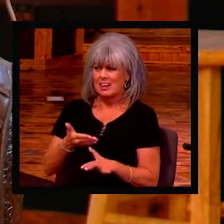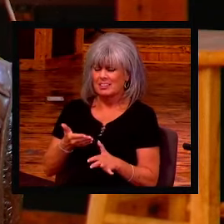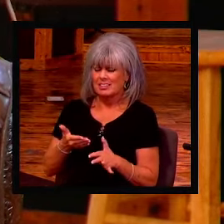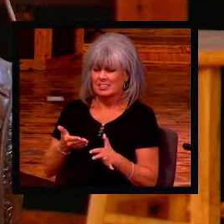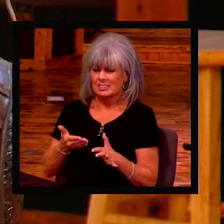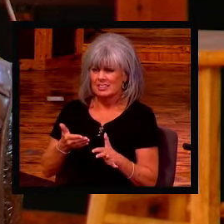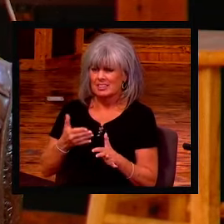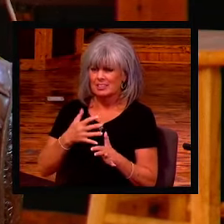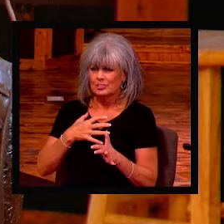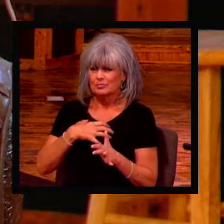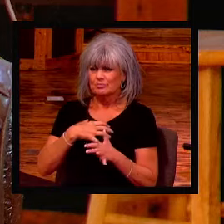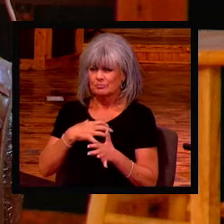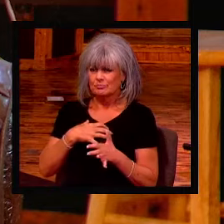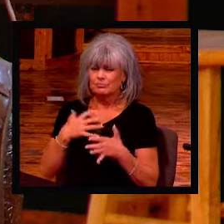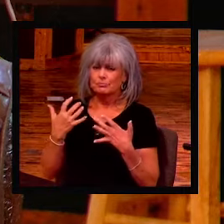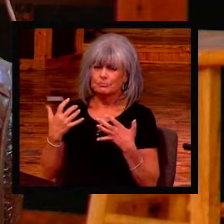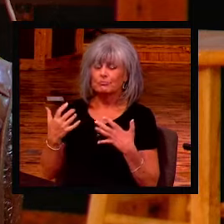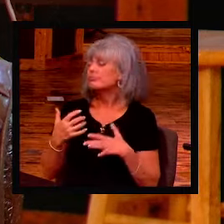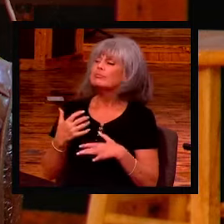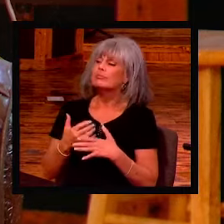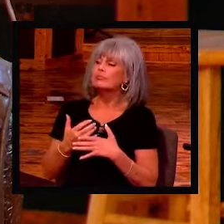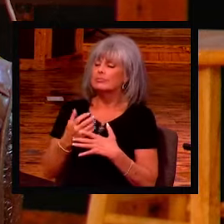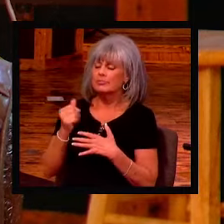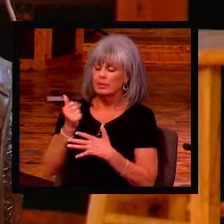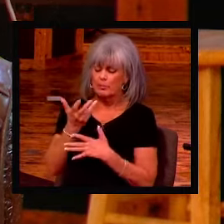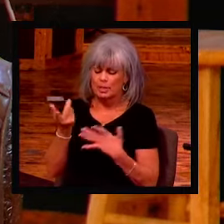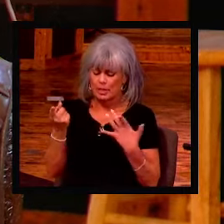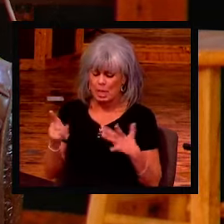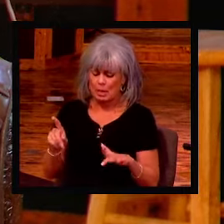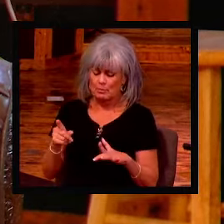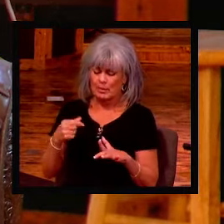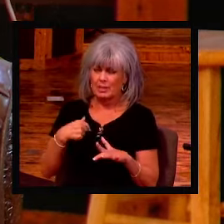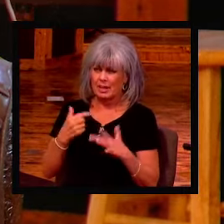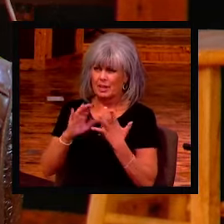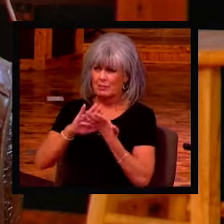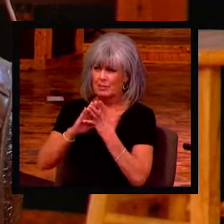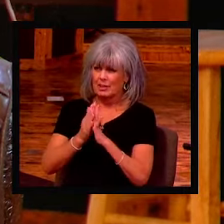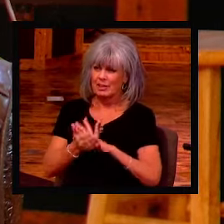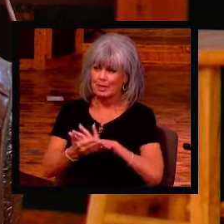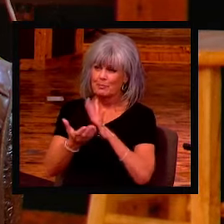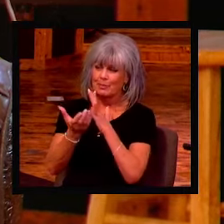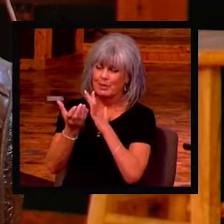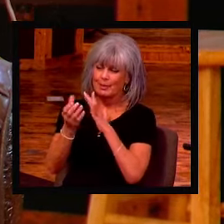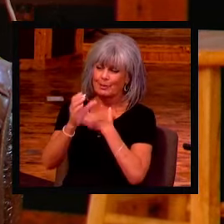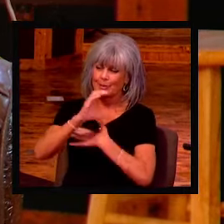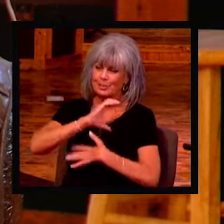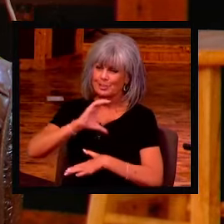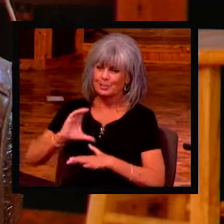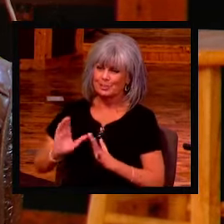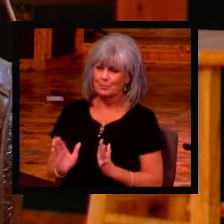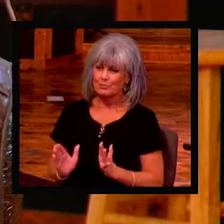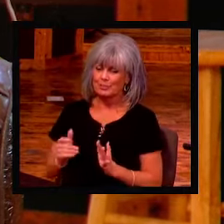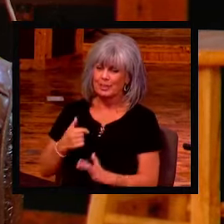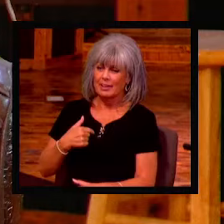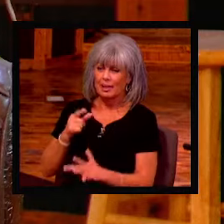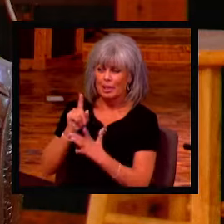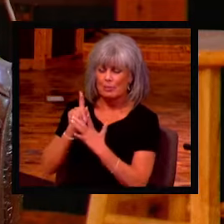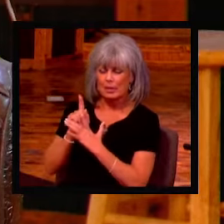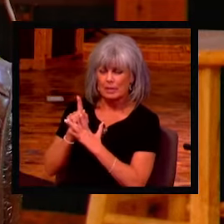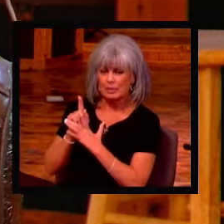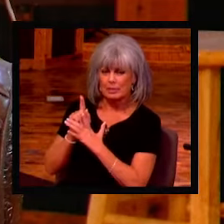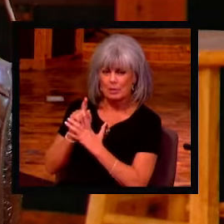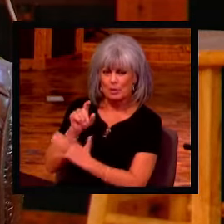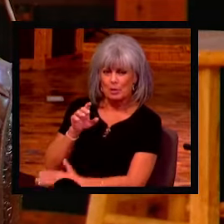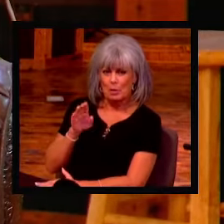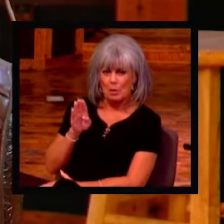and, you know, everything happened. I became a Christian, and I met Papa G and